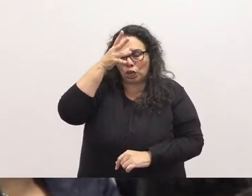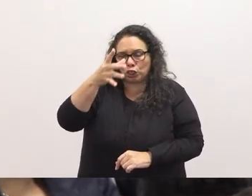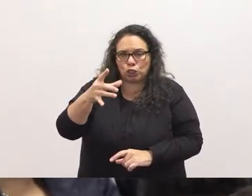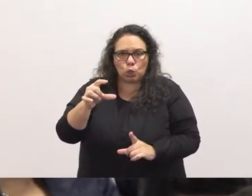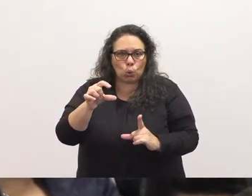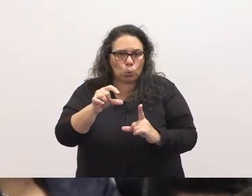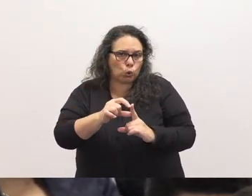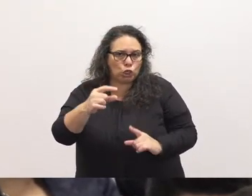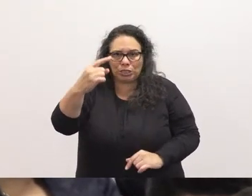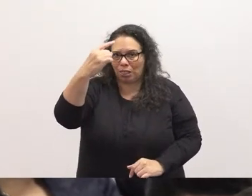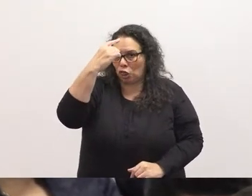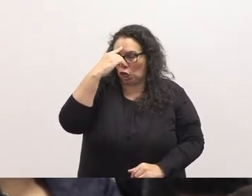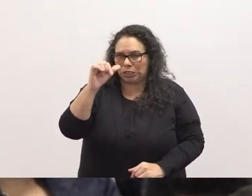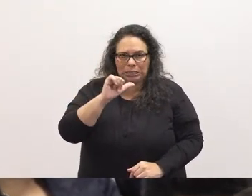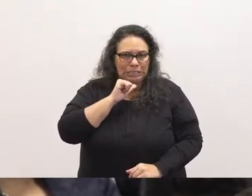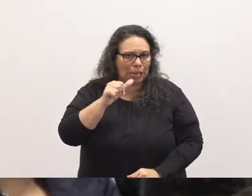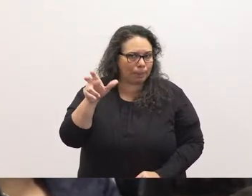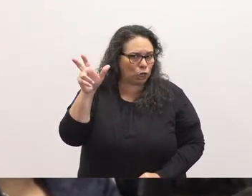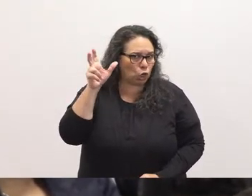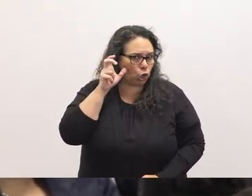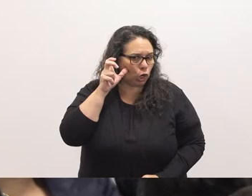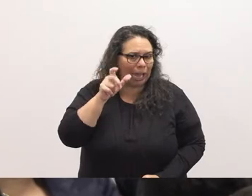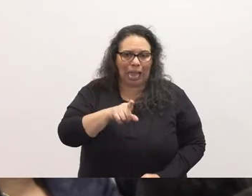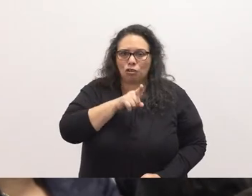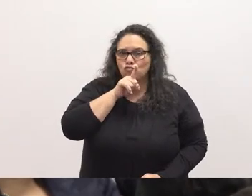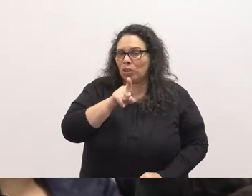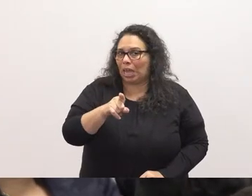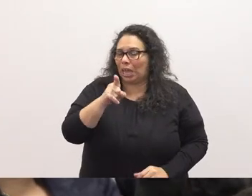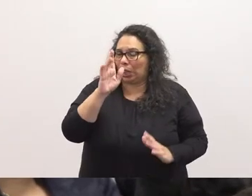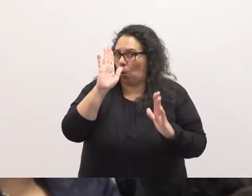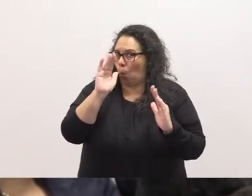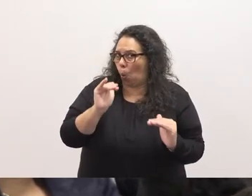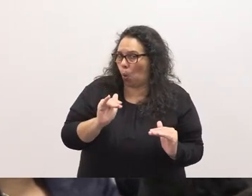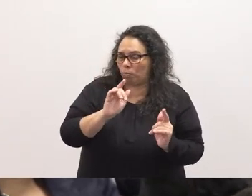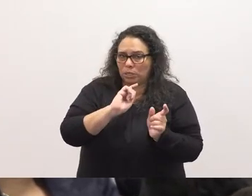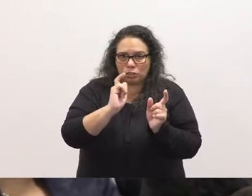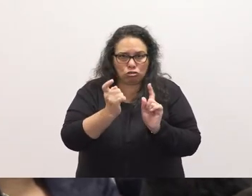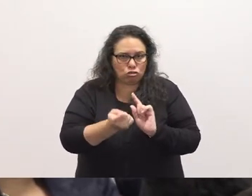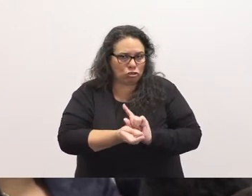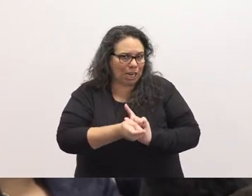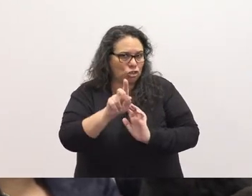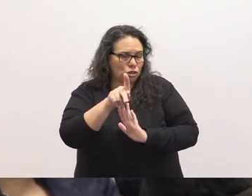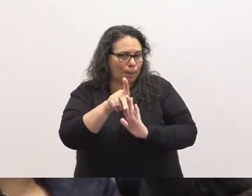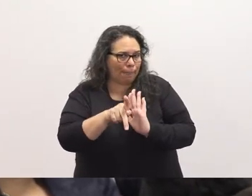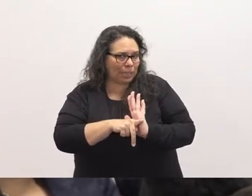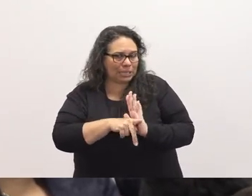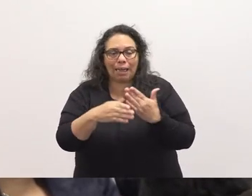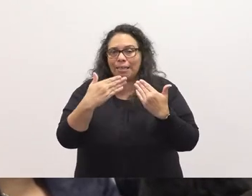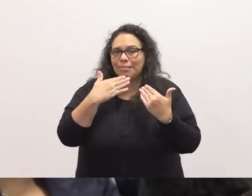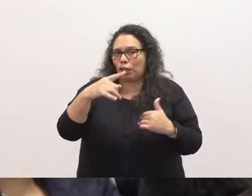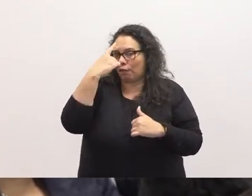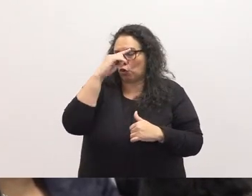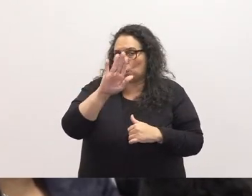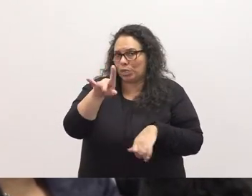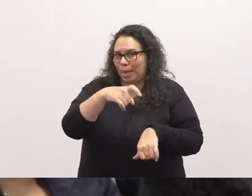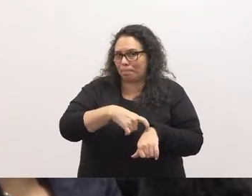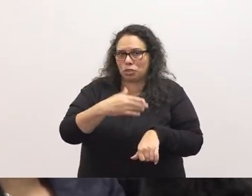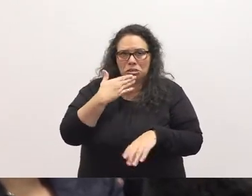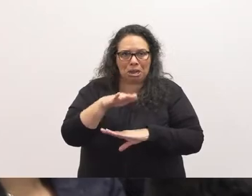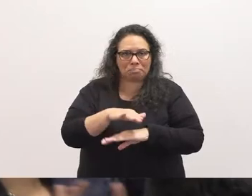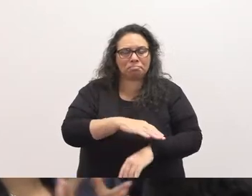being heard. I really hope you'll change your policy with regard to this, and I thank you for your time. Good